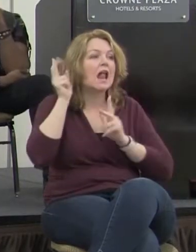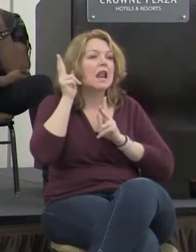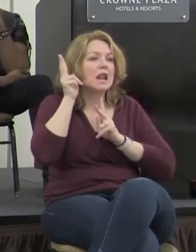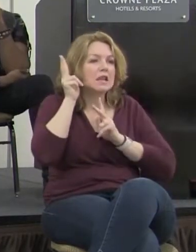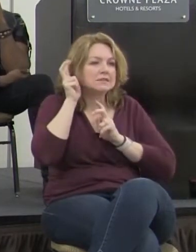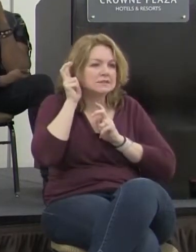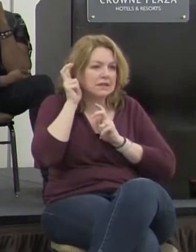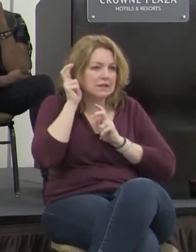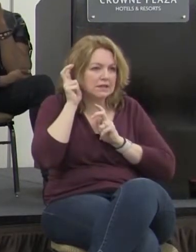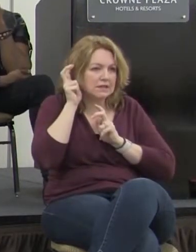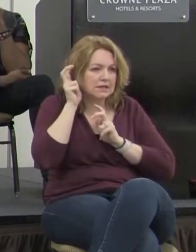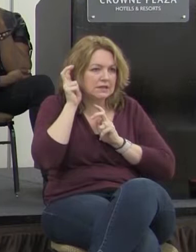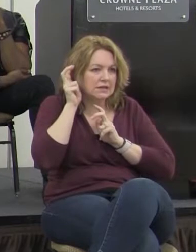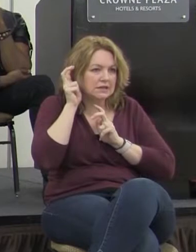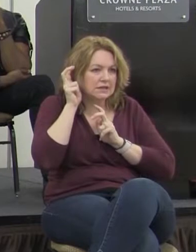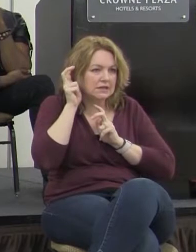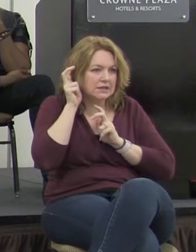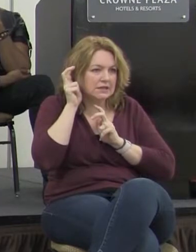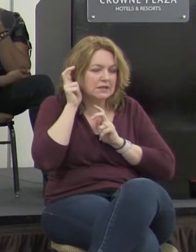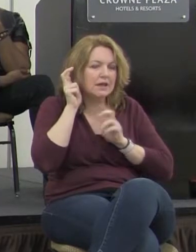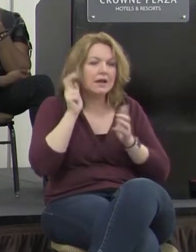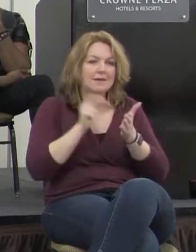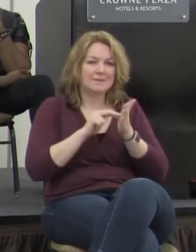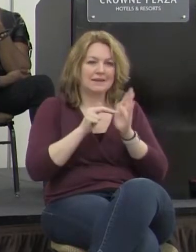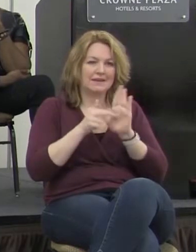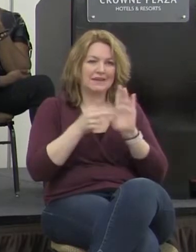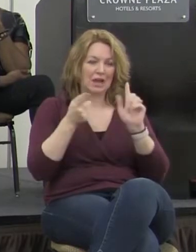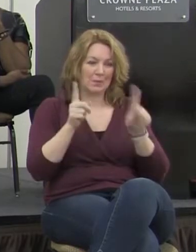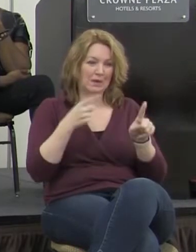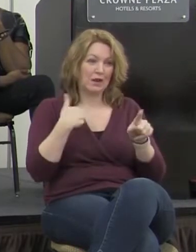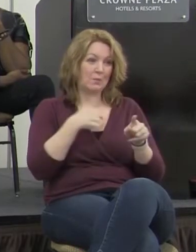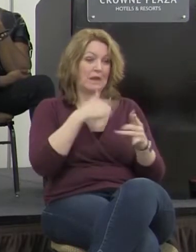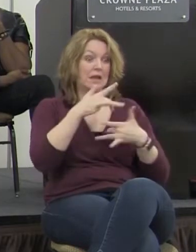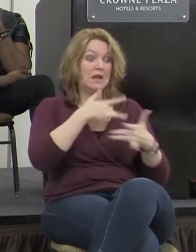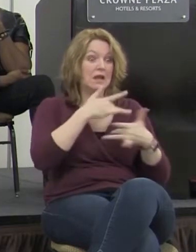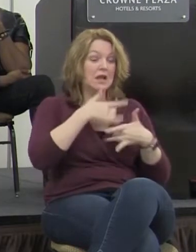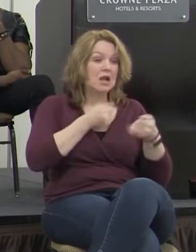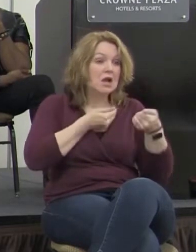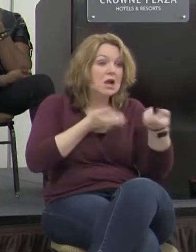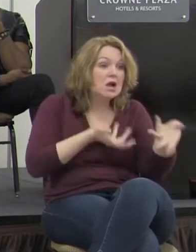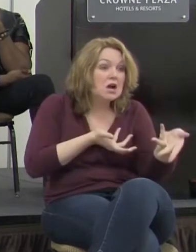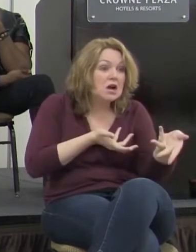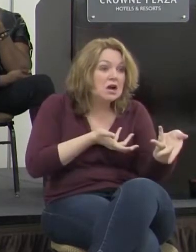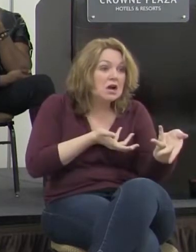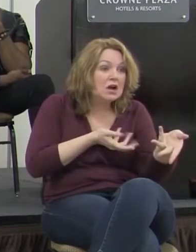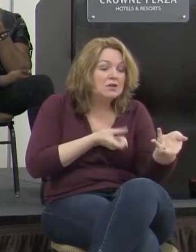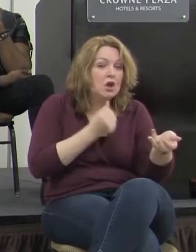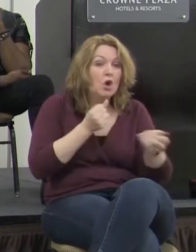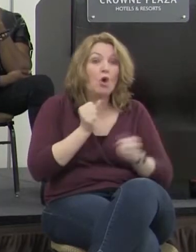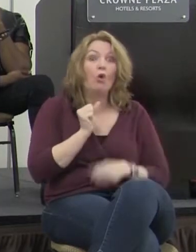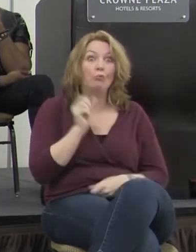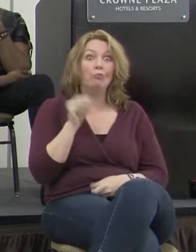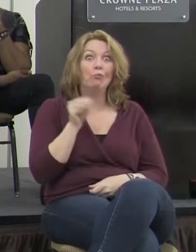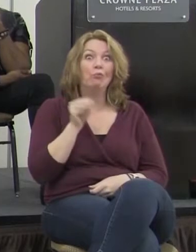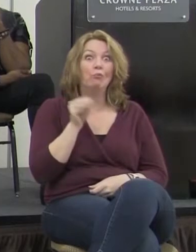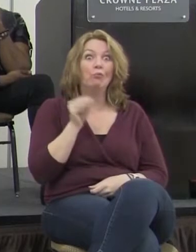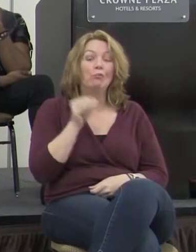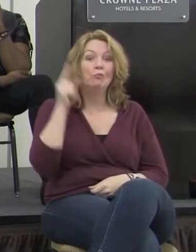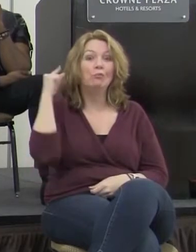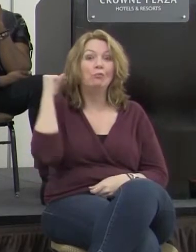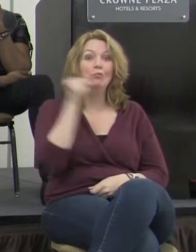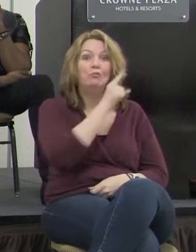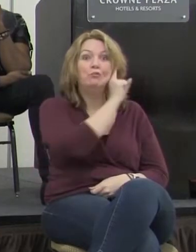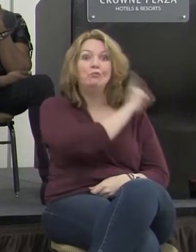listen. In other words, when we bring you a concern, don't let it go in one ear and out the other.